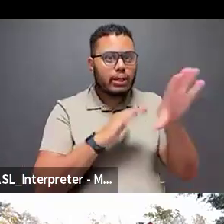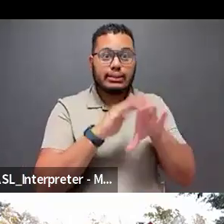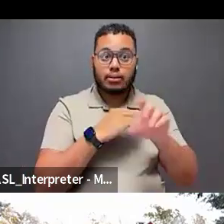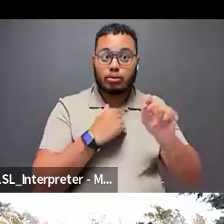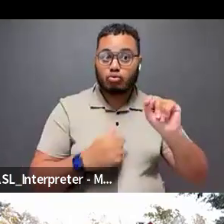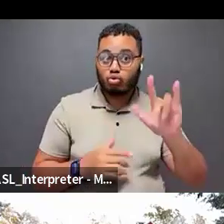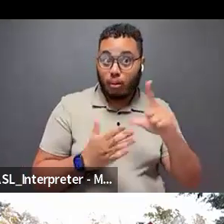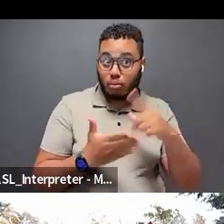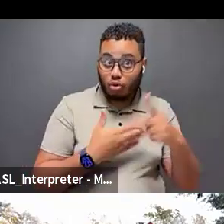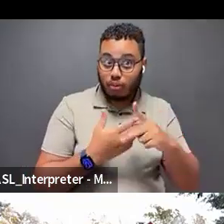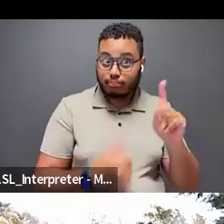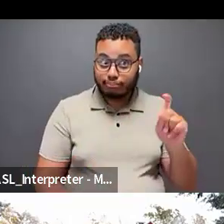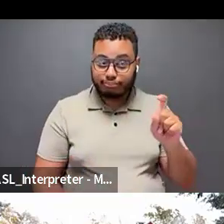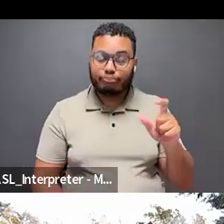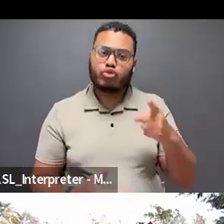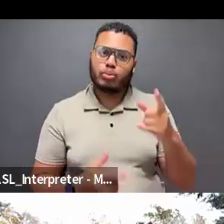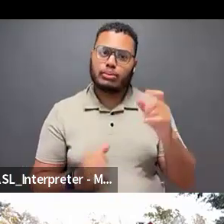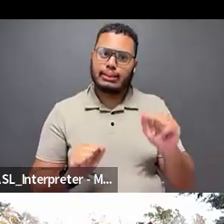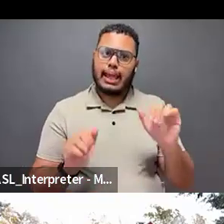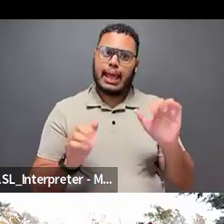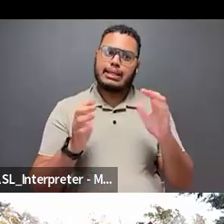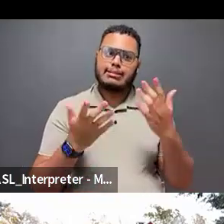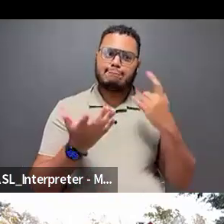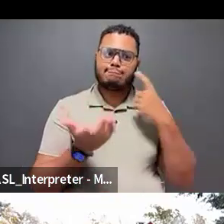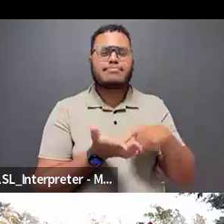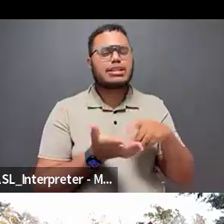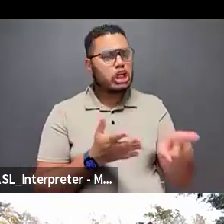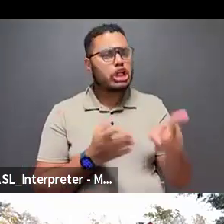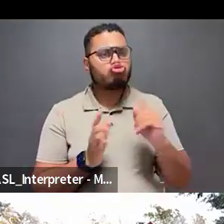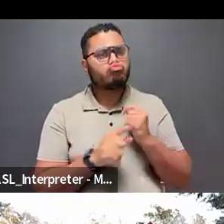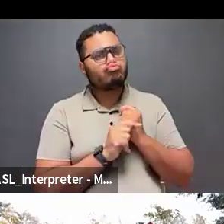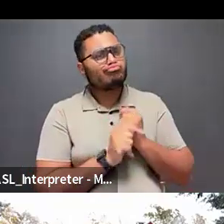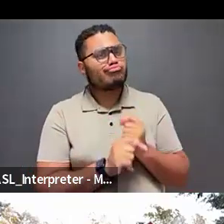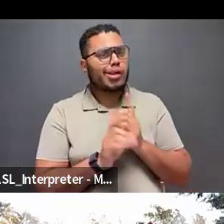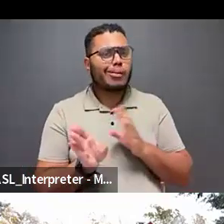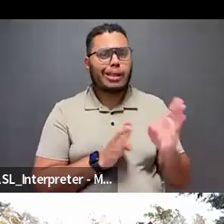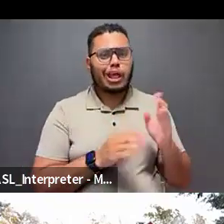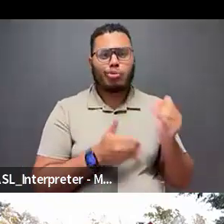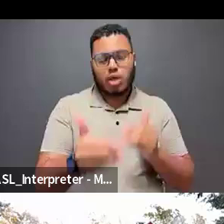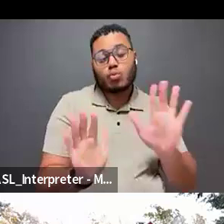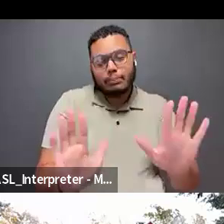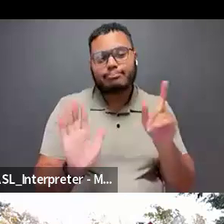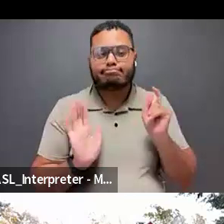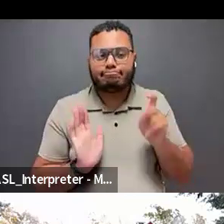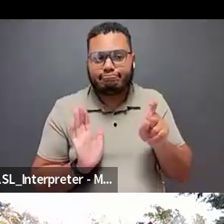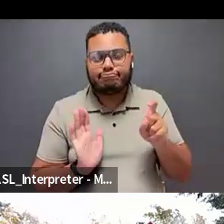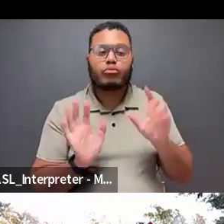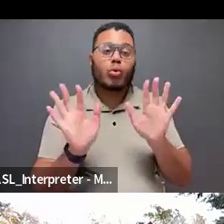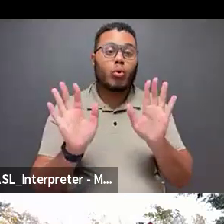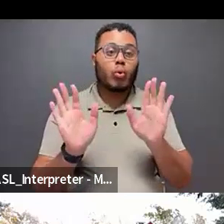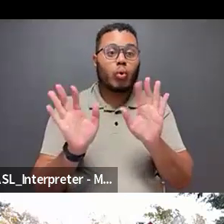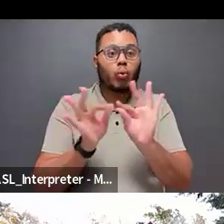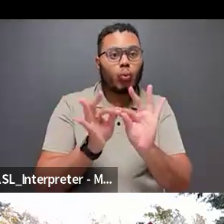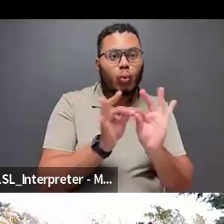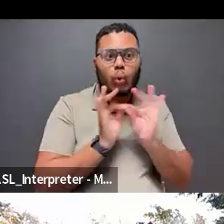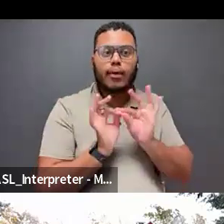As you can tell, it's a pretty traditional sort of planning process, which it sort of needs to be, coordinating a lot of people and